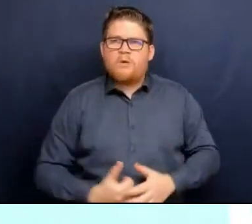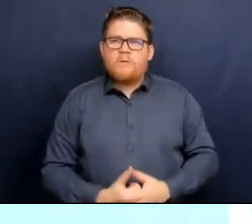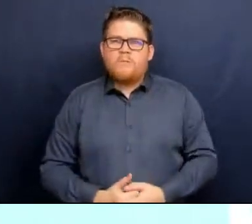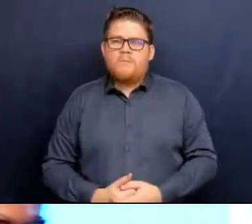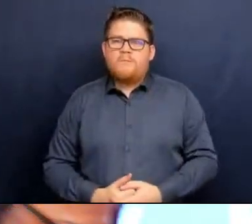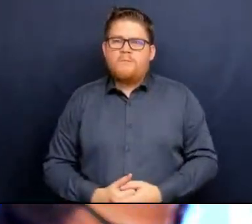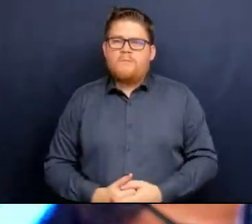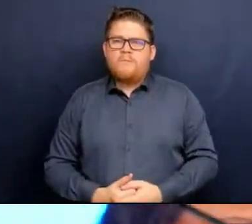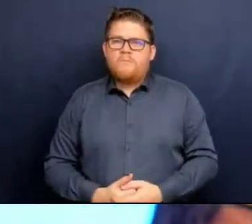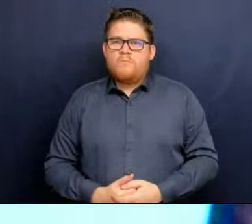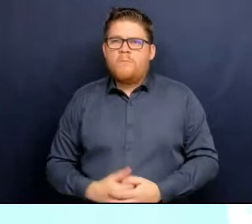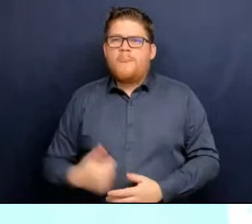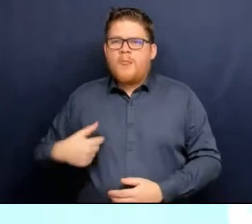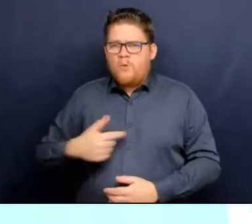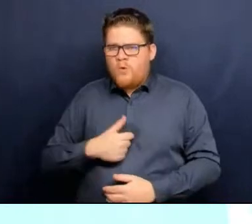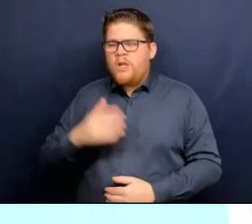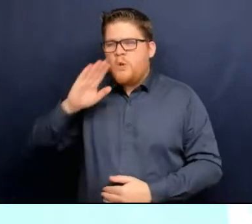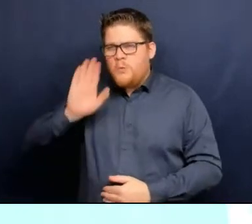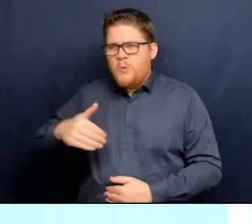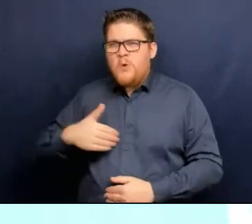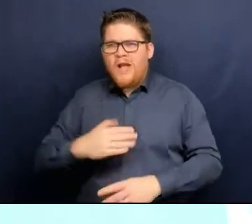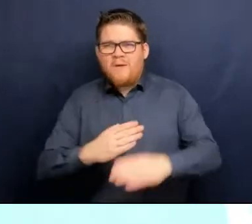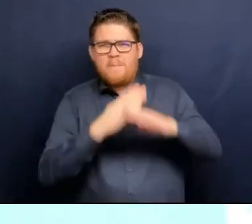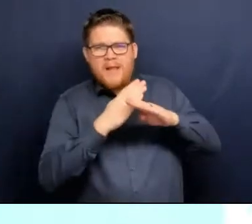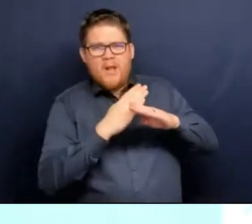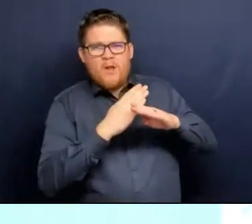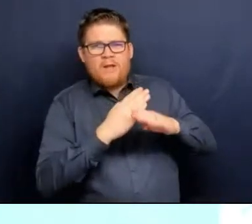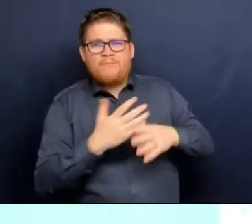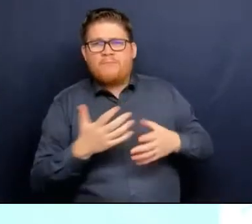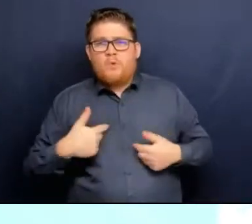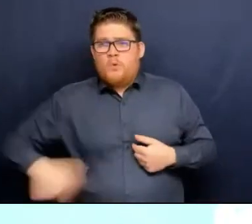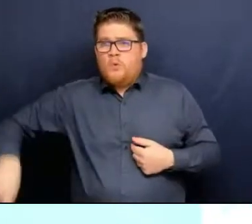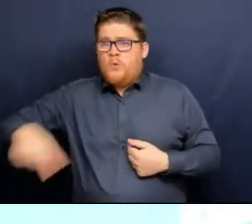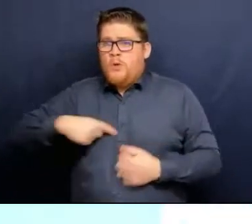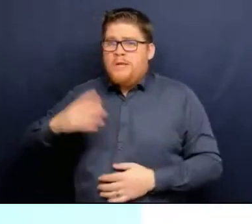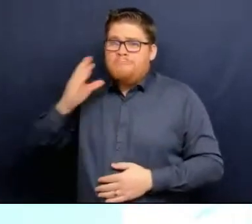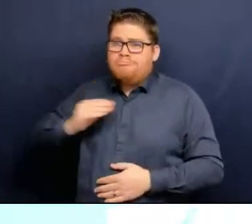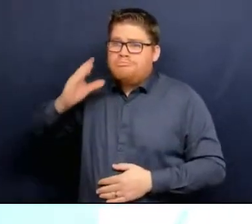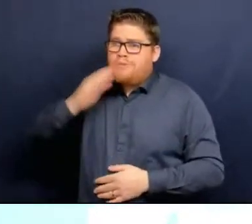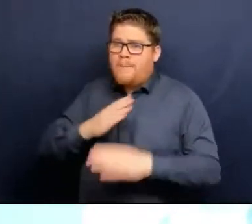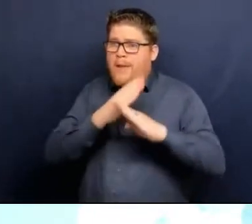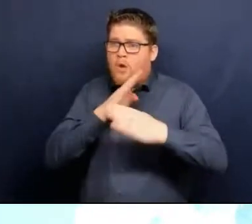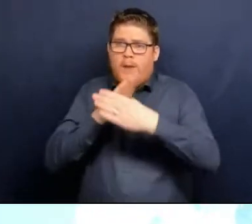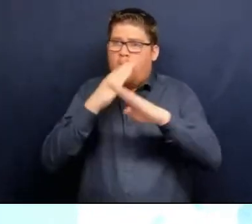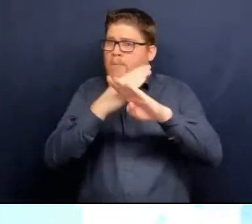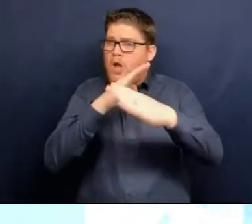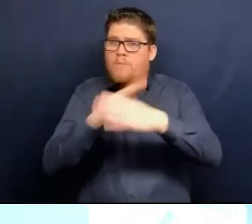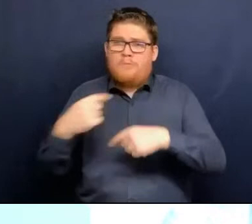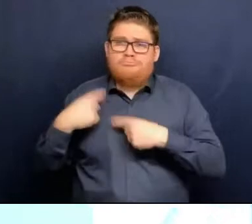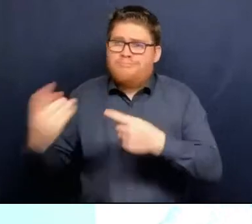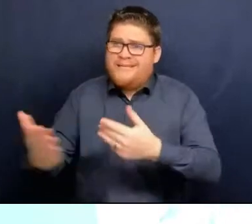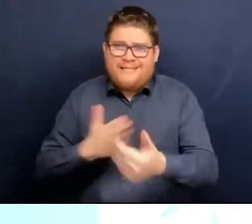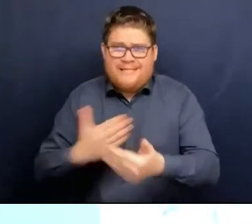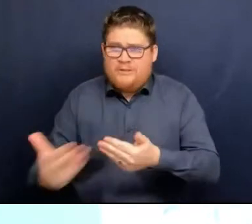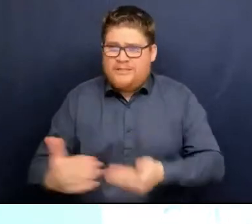better way. We have time for one more quick question. Eric Plummer, Hushilsa newspaper.